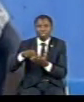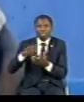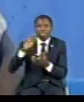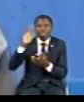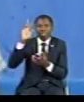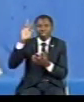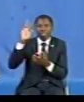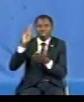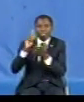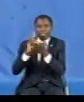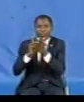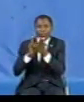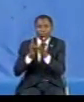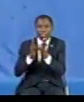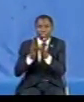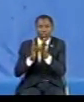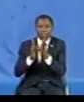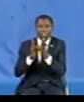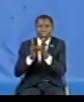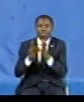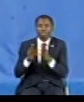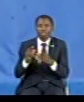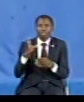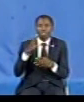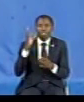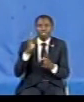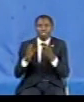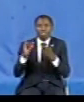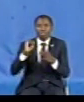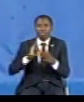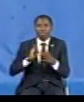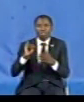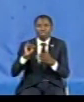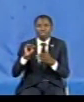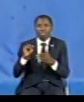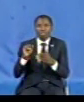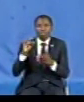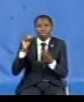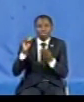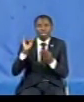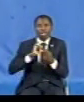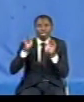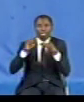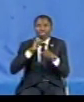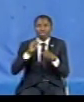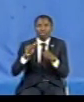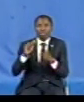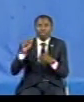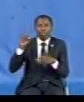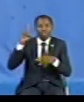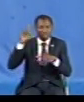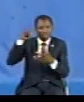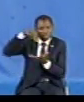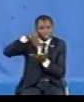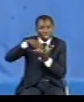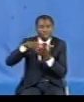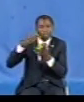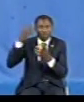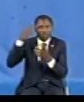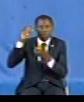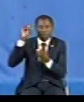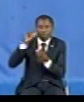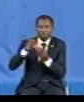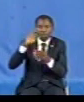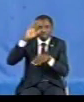3 minutes. If I stand for that kind of long time, it will be as if my body wants to tear into two. I will endure, and I